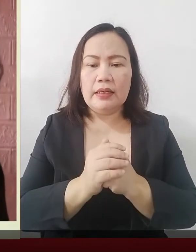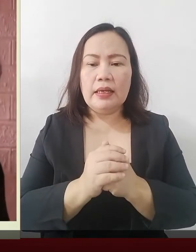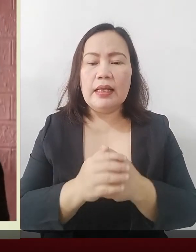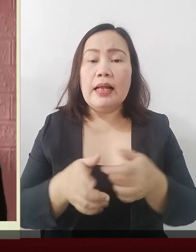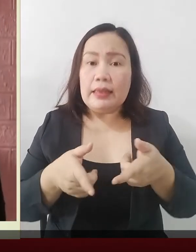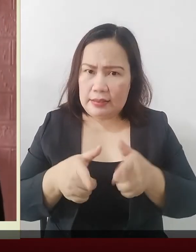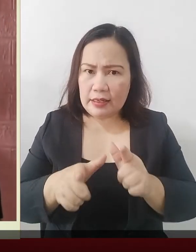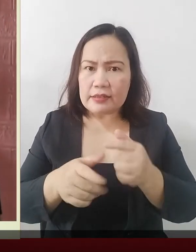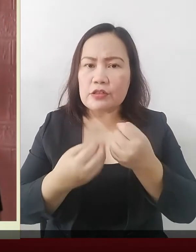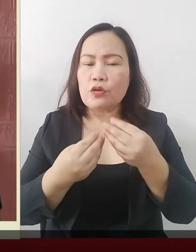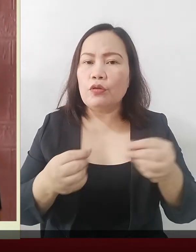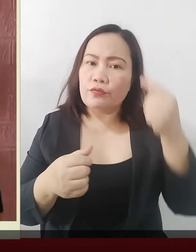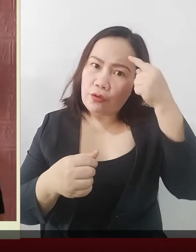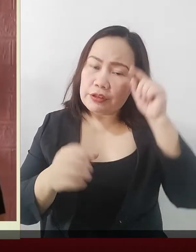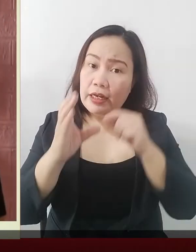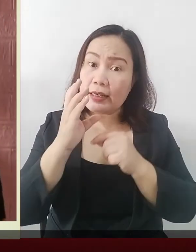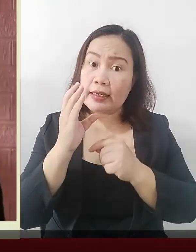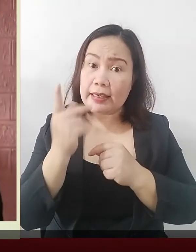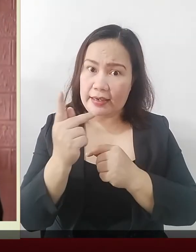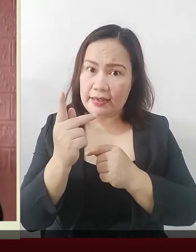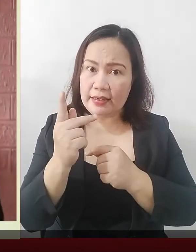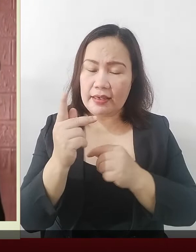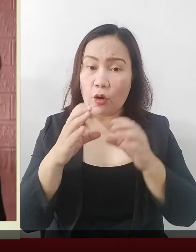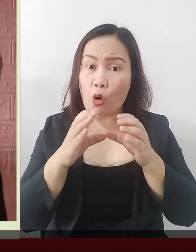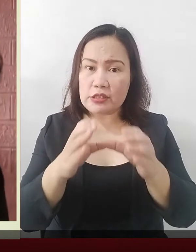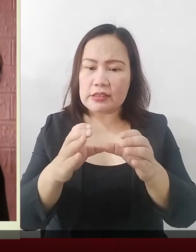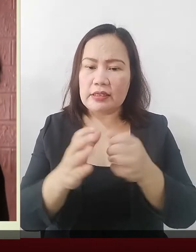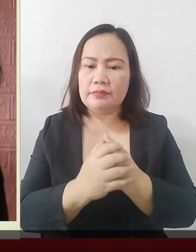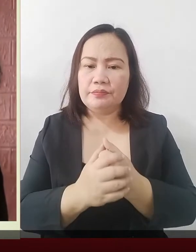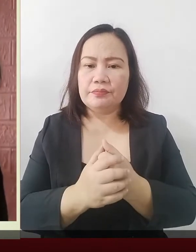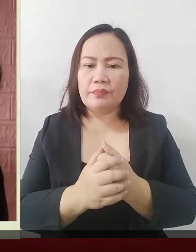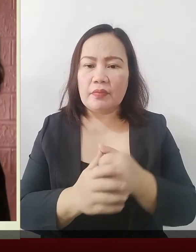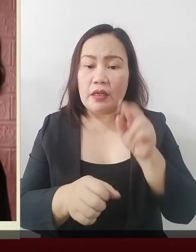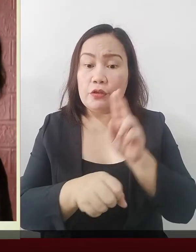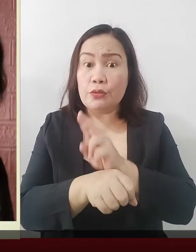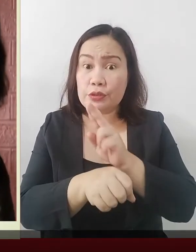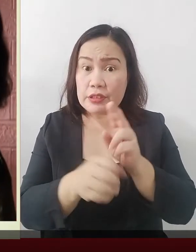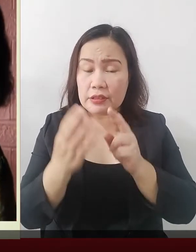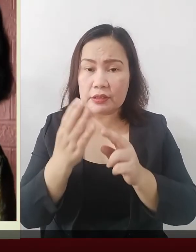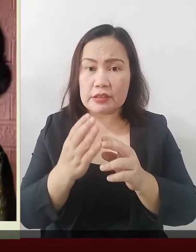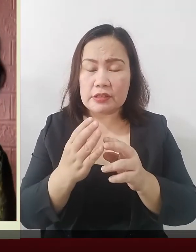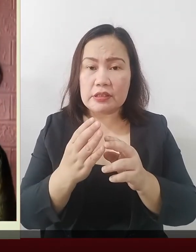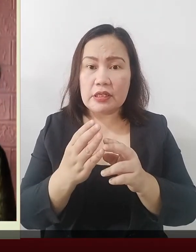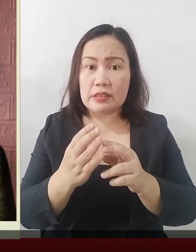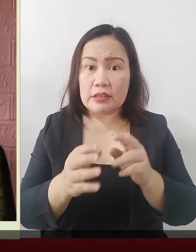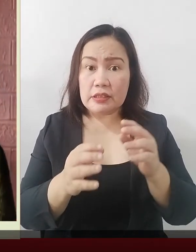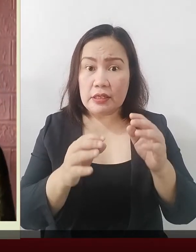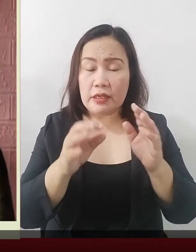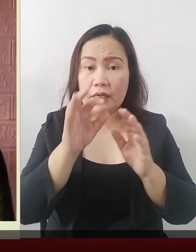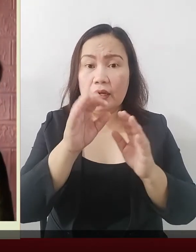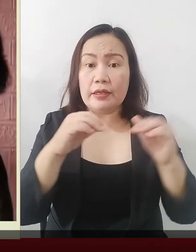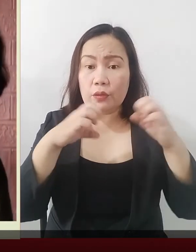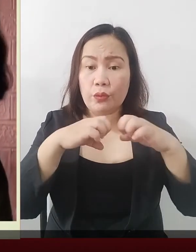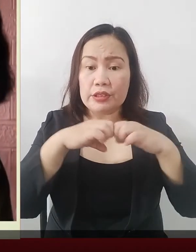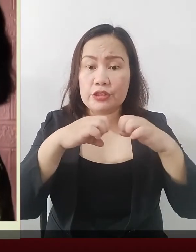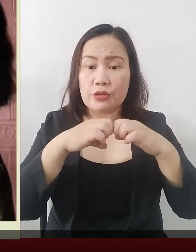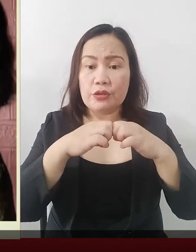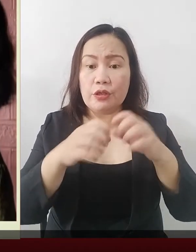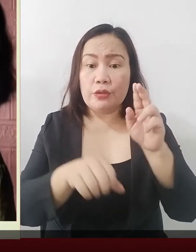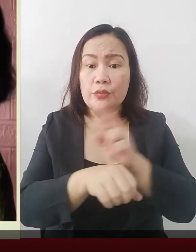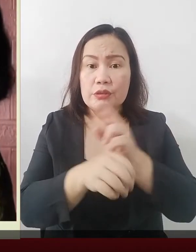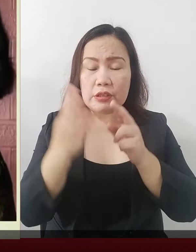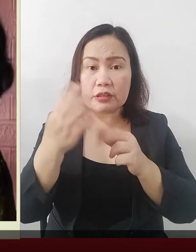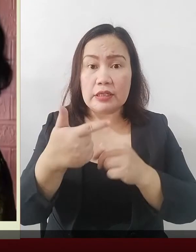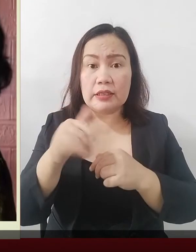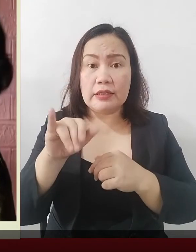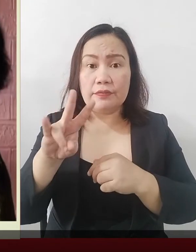Then let us solve for the constant. So using this equation, we are going to substitute the given x sub